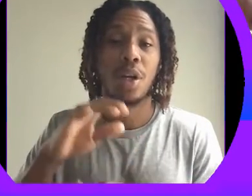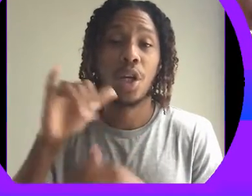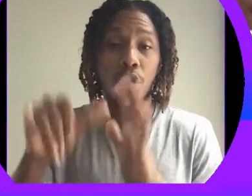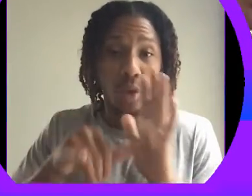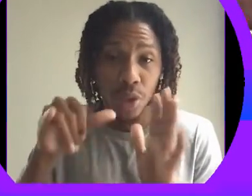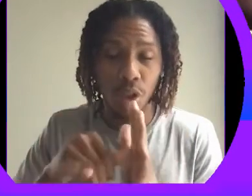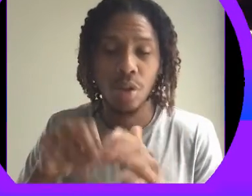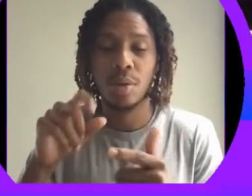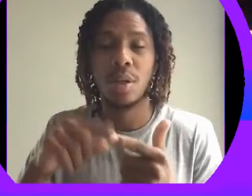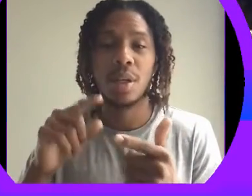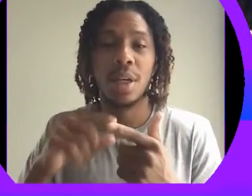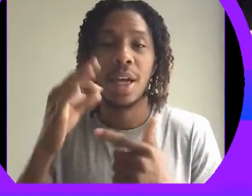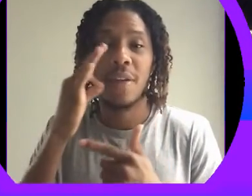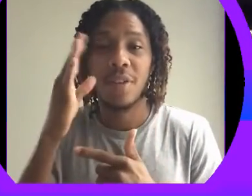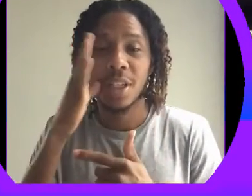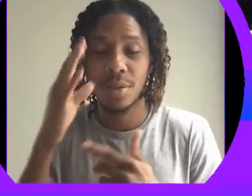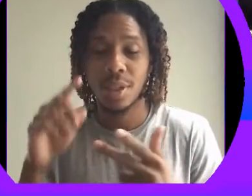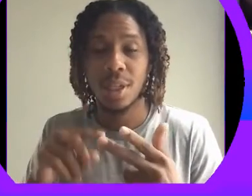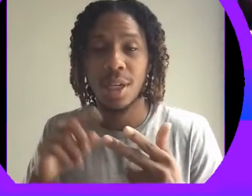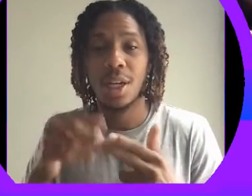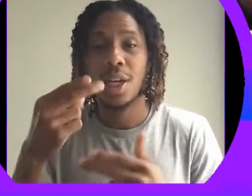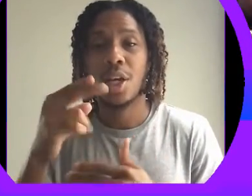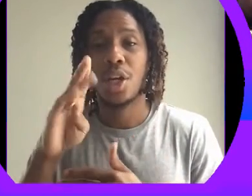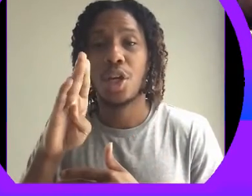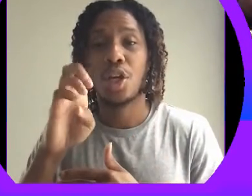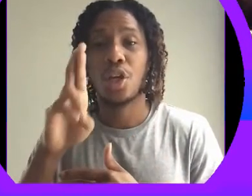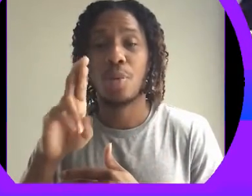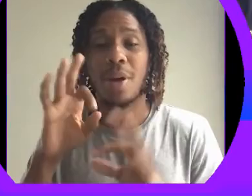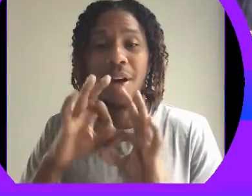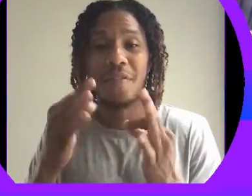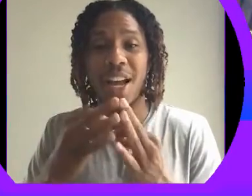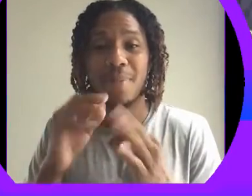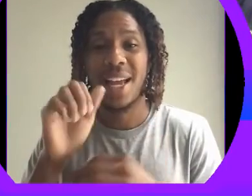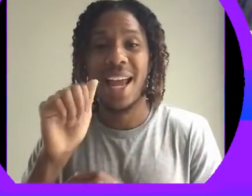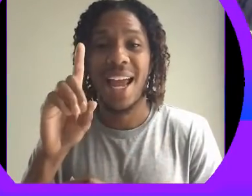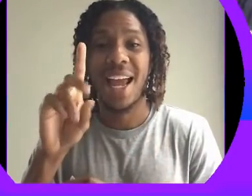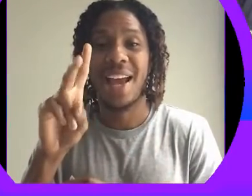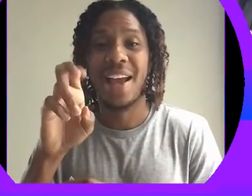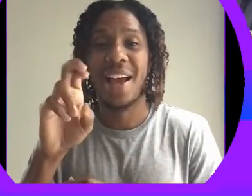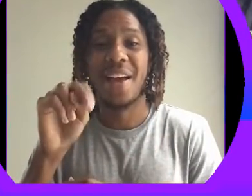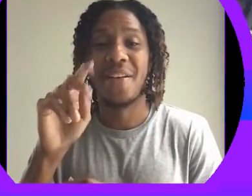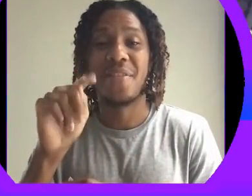Facebook, Huber Family Ventures on Instagram,